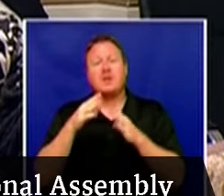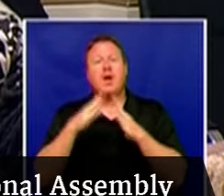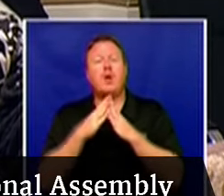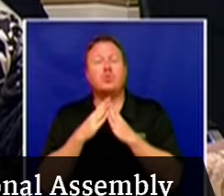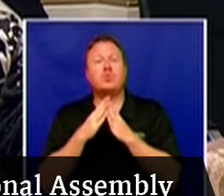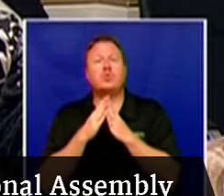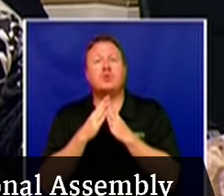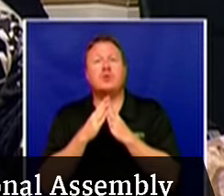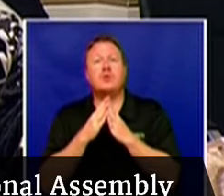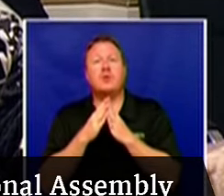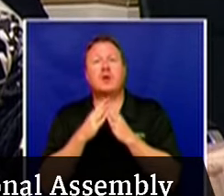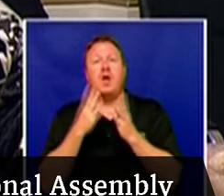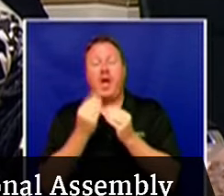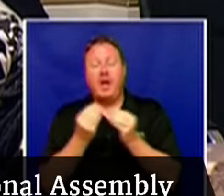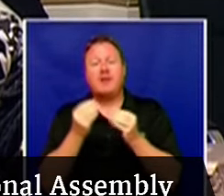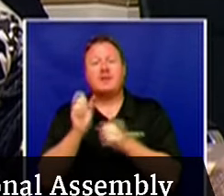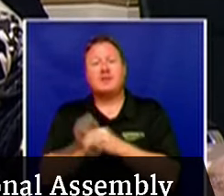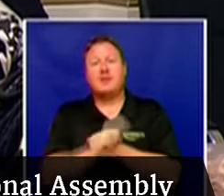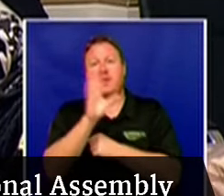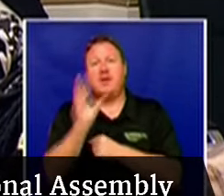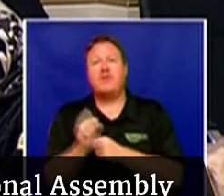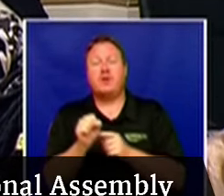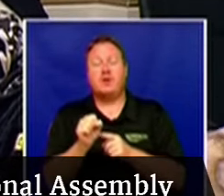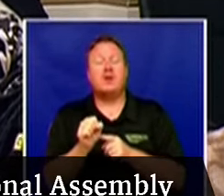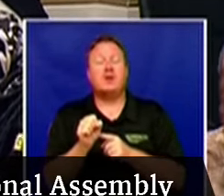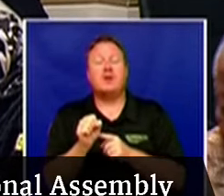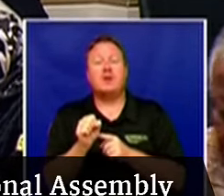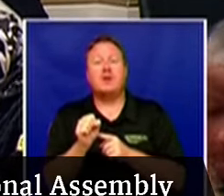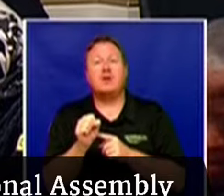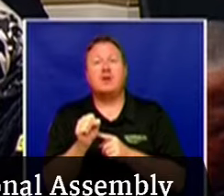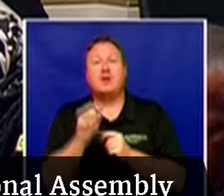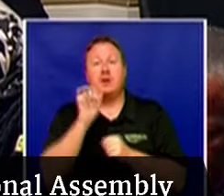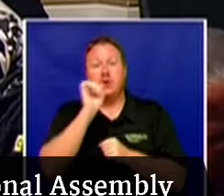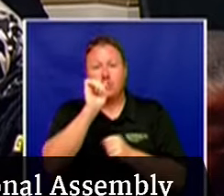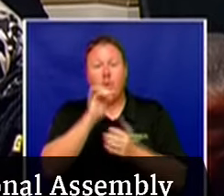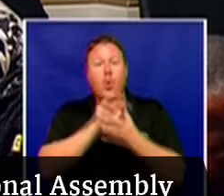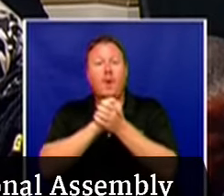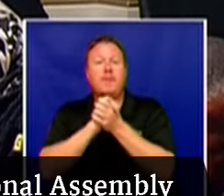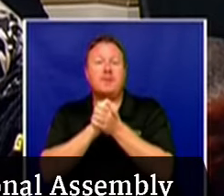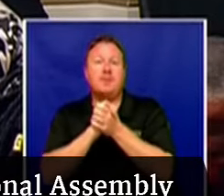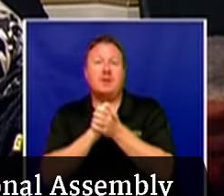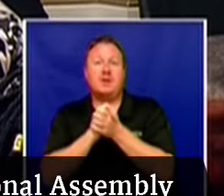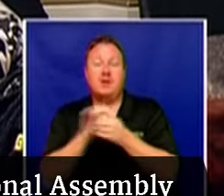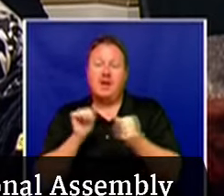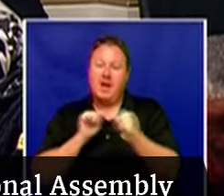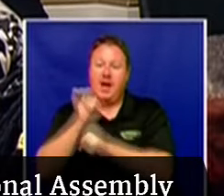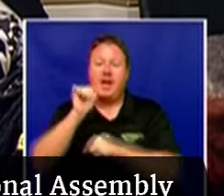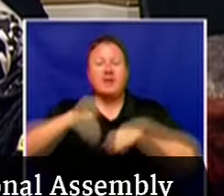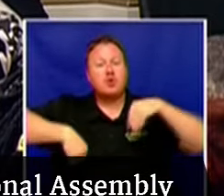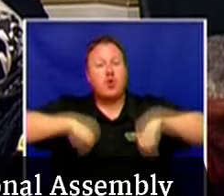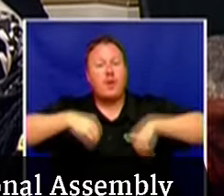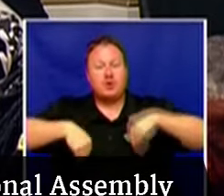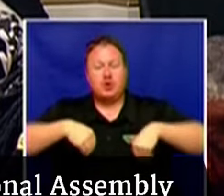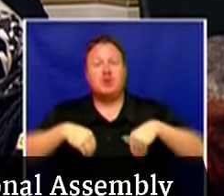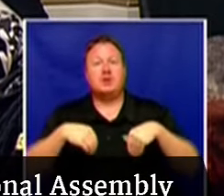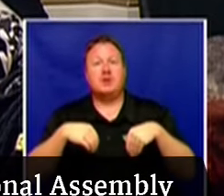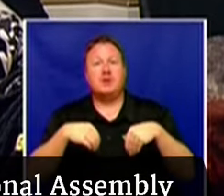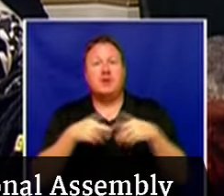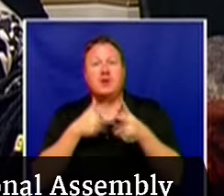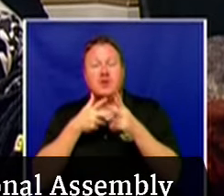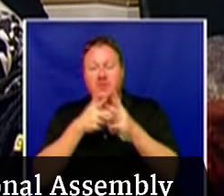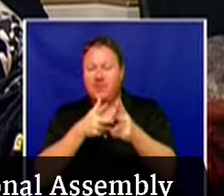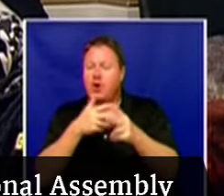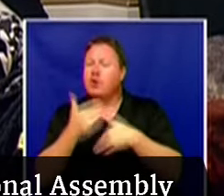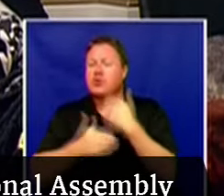nation, and the House and the nation, that your commitment against corruption follows due